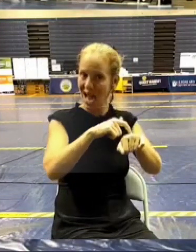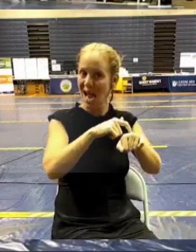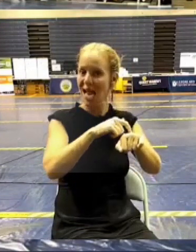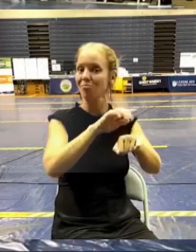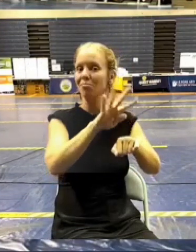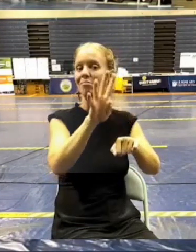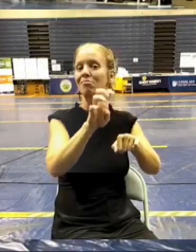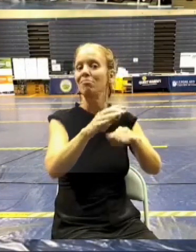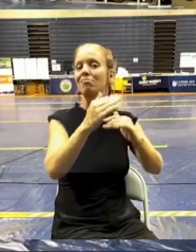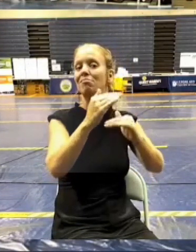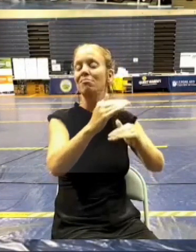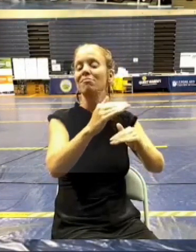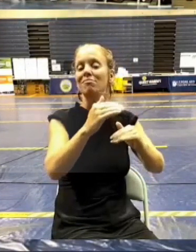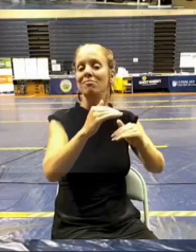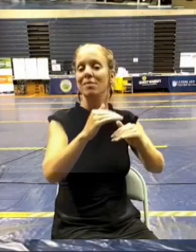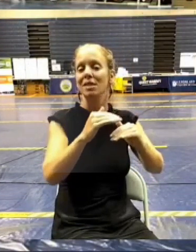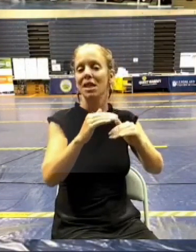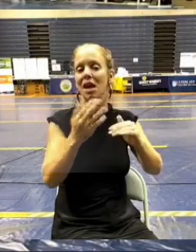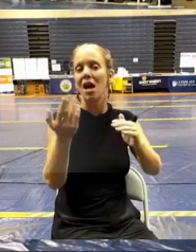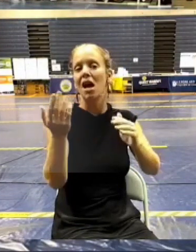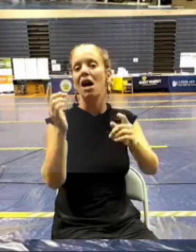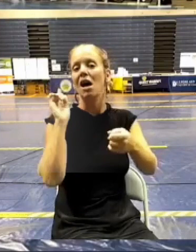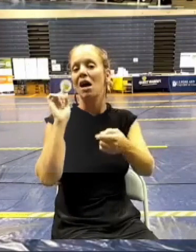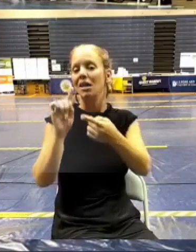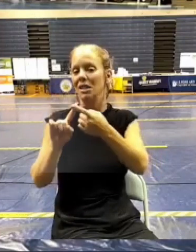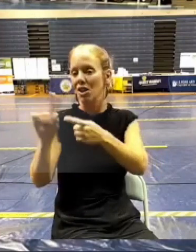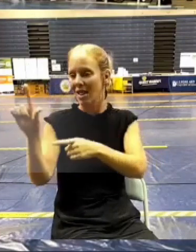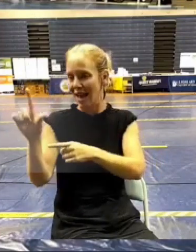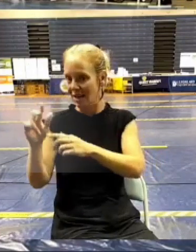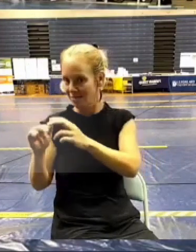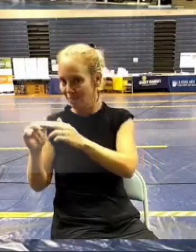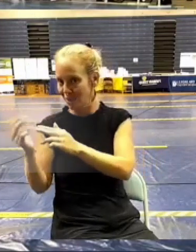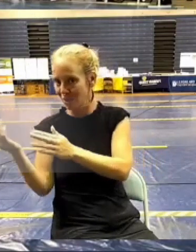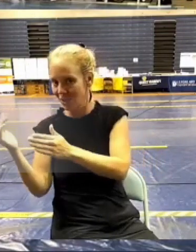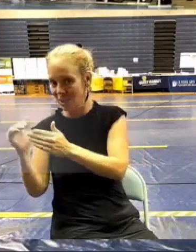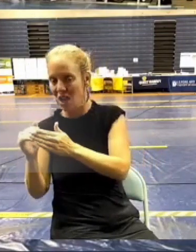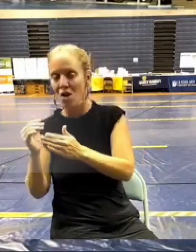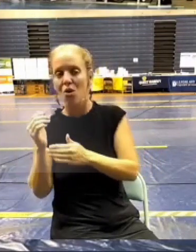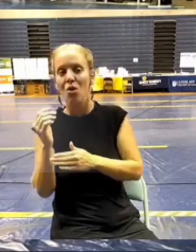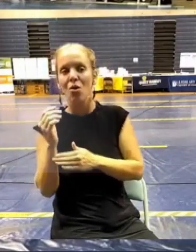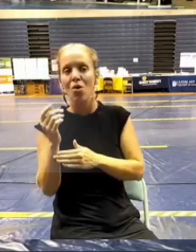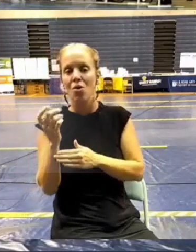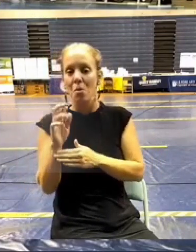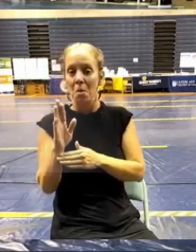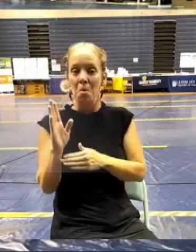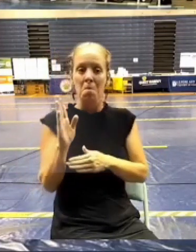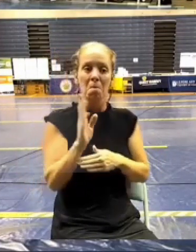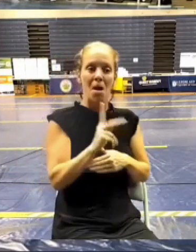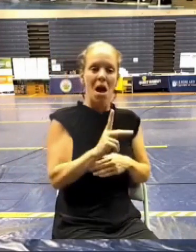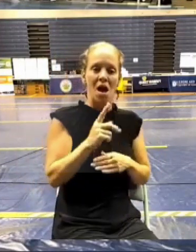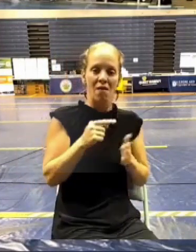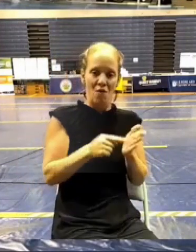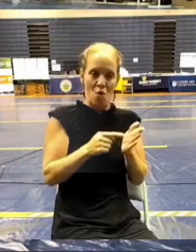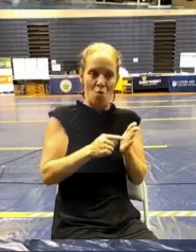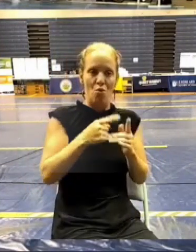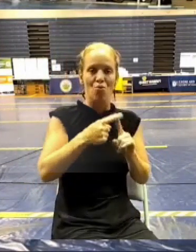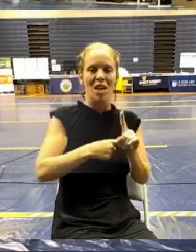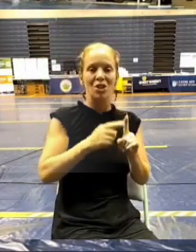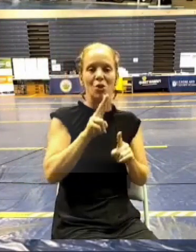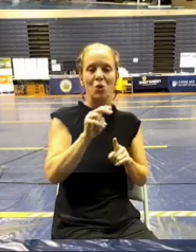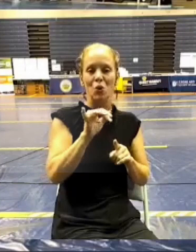we can start the rebuild of Lahaina, until we can either get you for a renter before back in an affordable rental